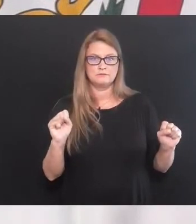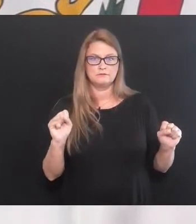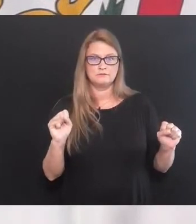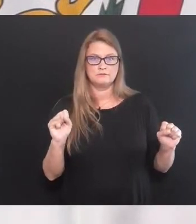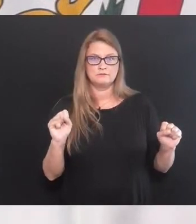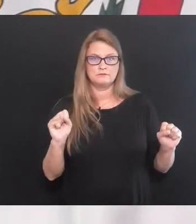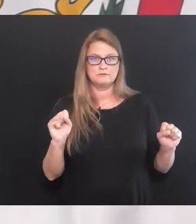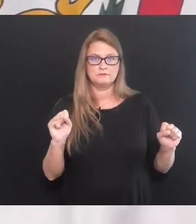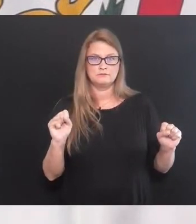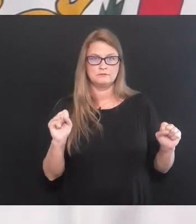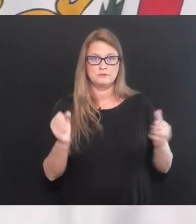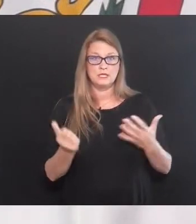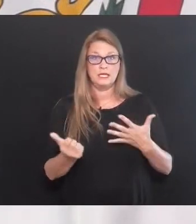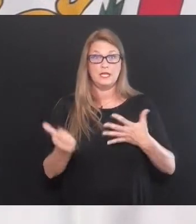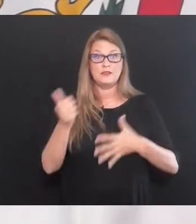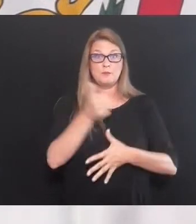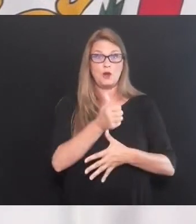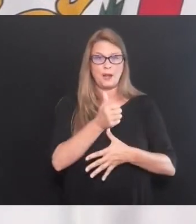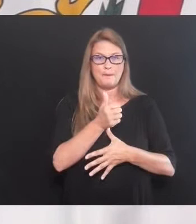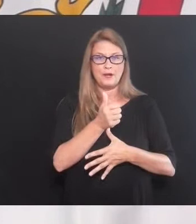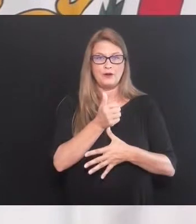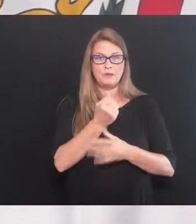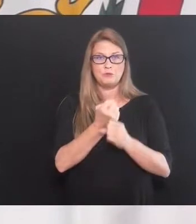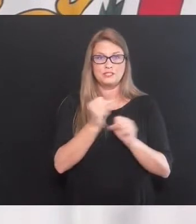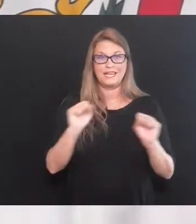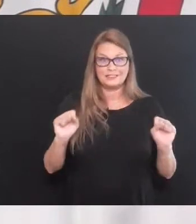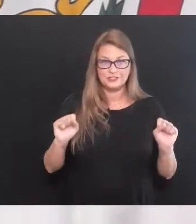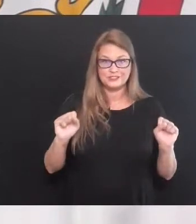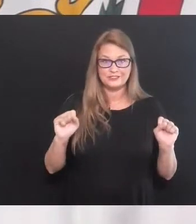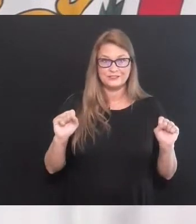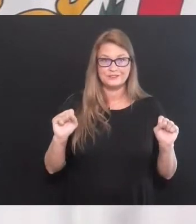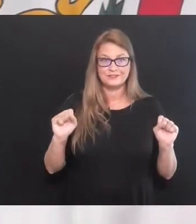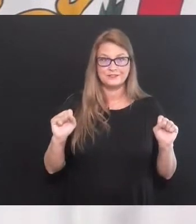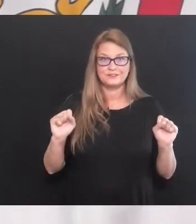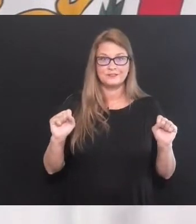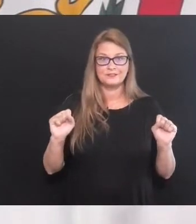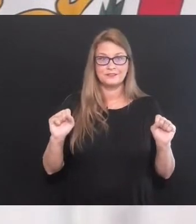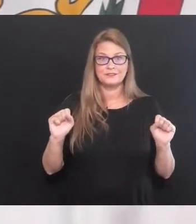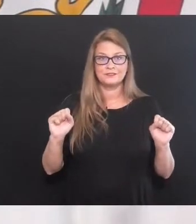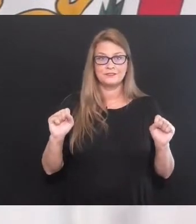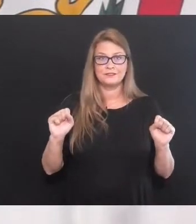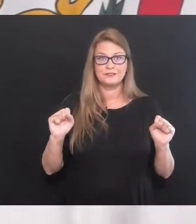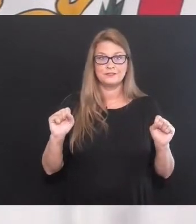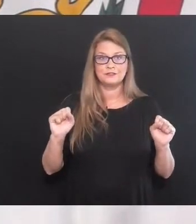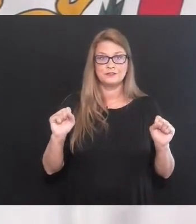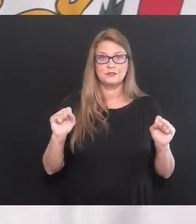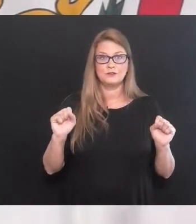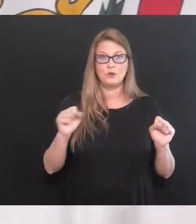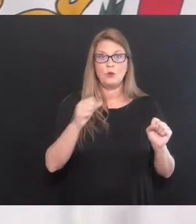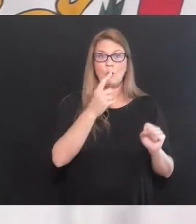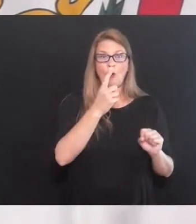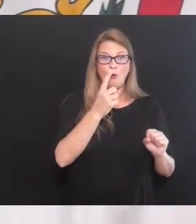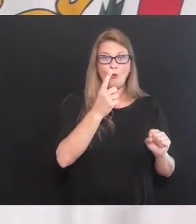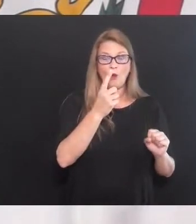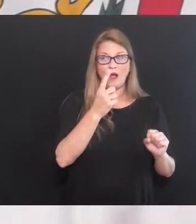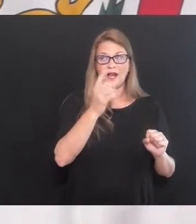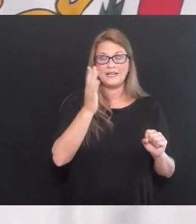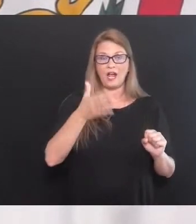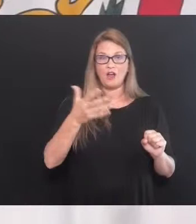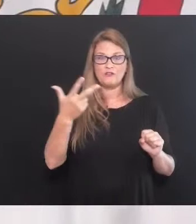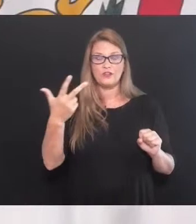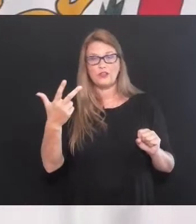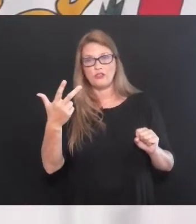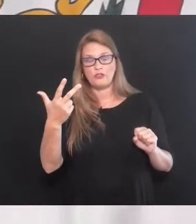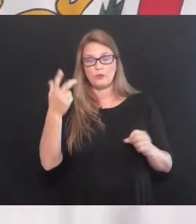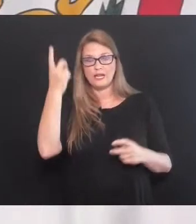The primary protection of this is one of these three diseases. I'm not going to go into all that,